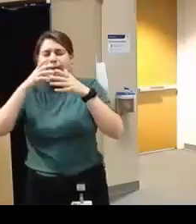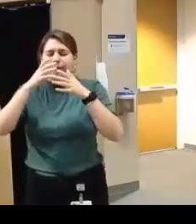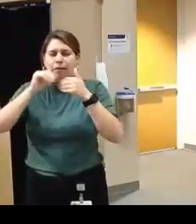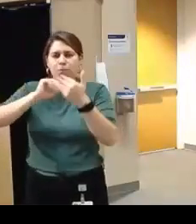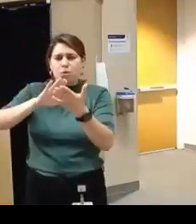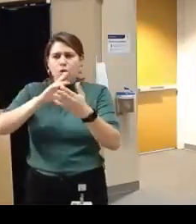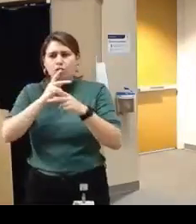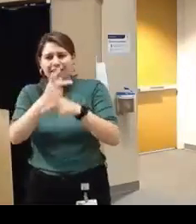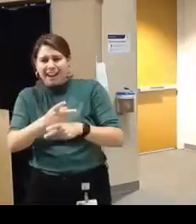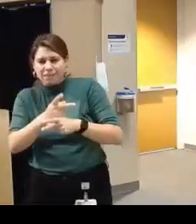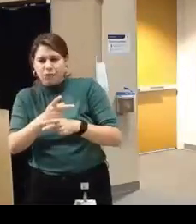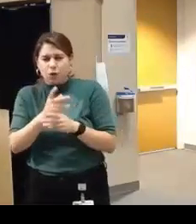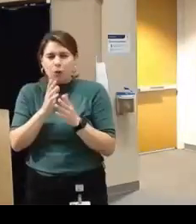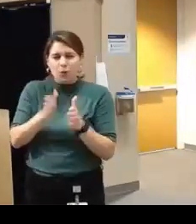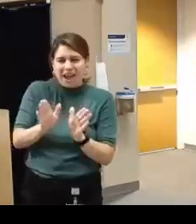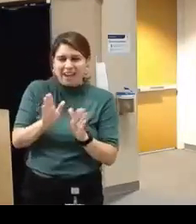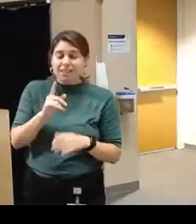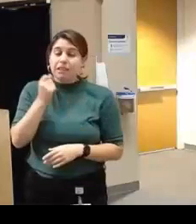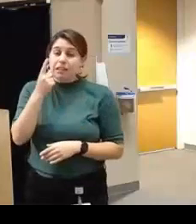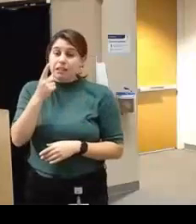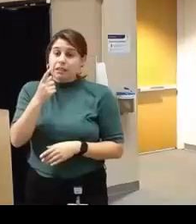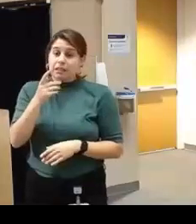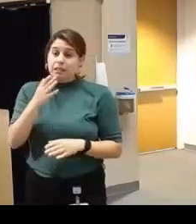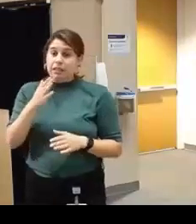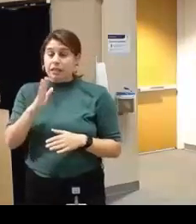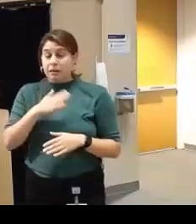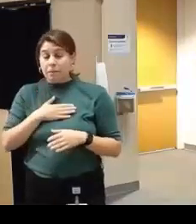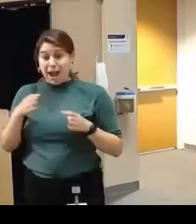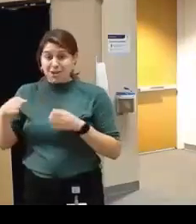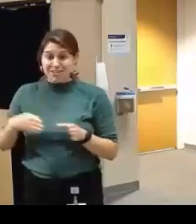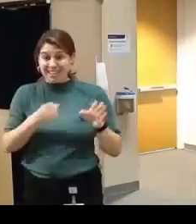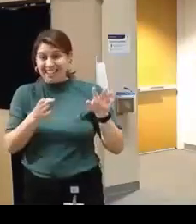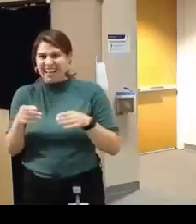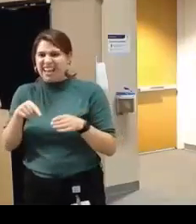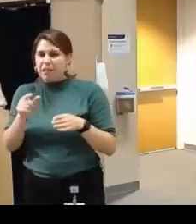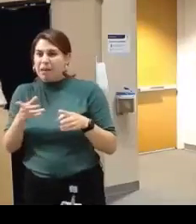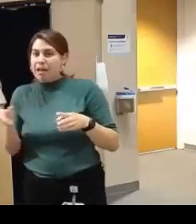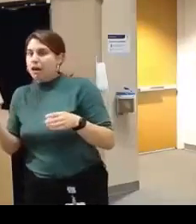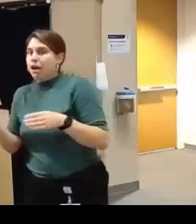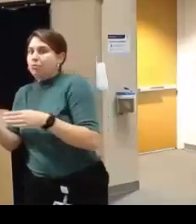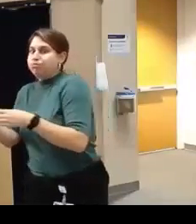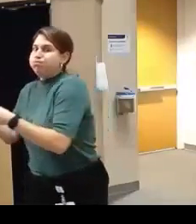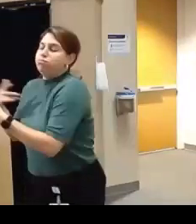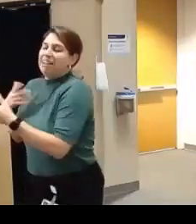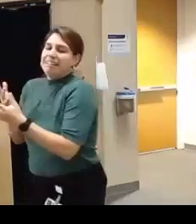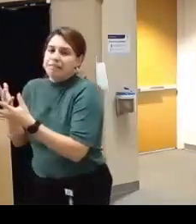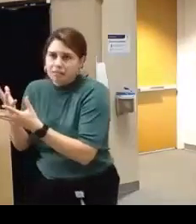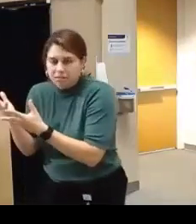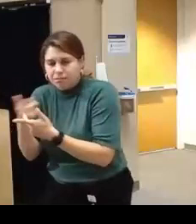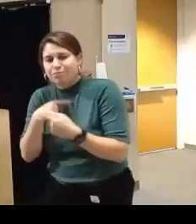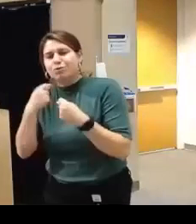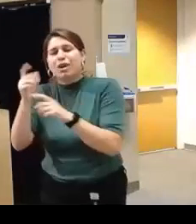this this was a low period in my little travel, my little route. It was a big turn to the side. I've been trying to get